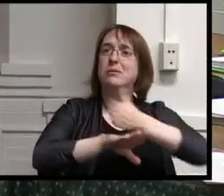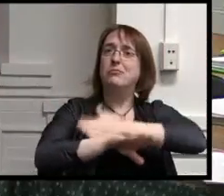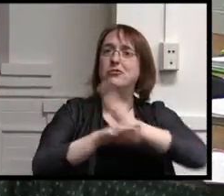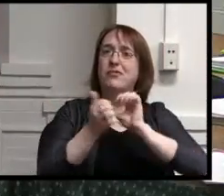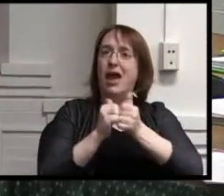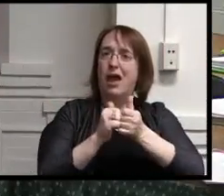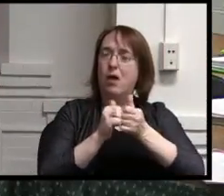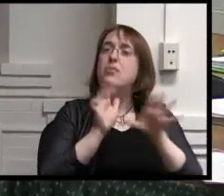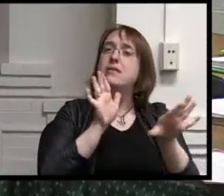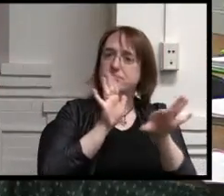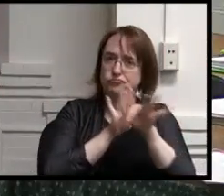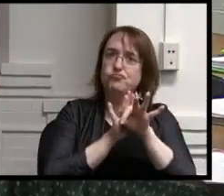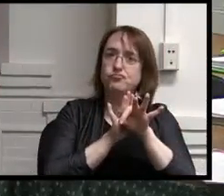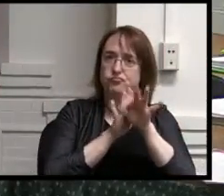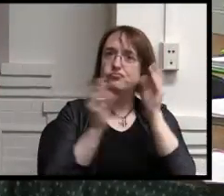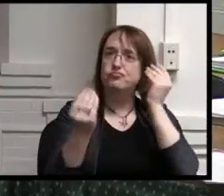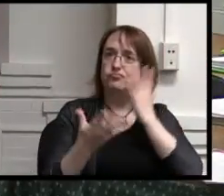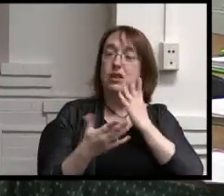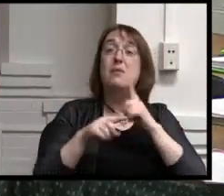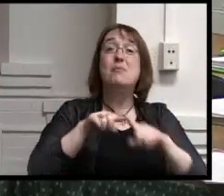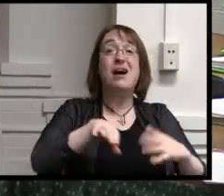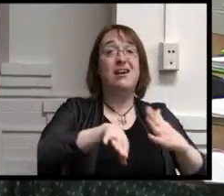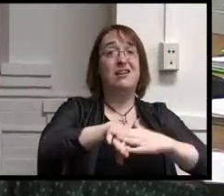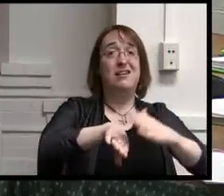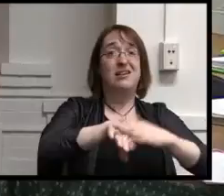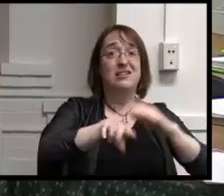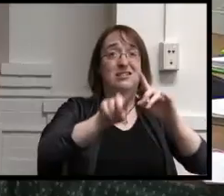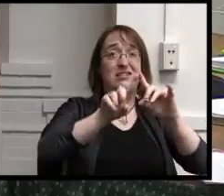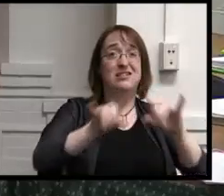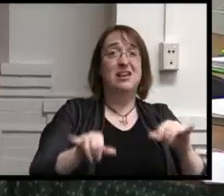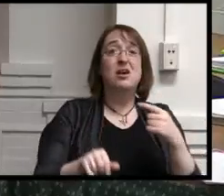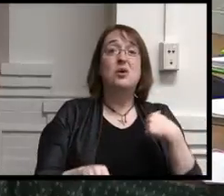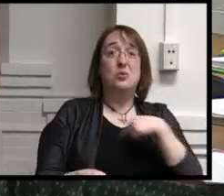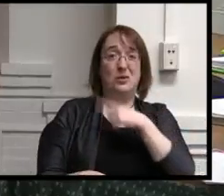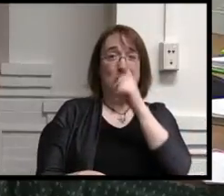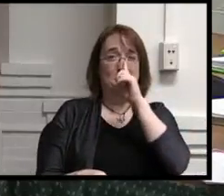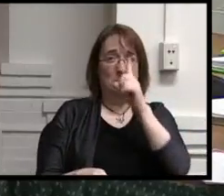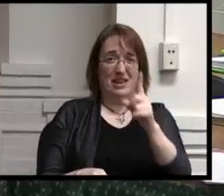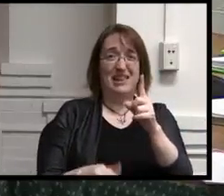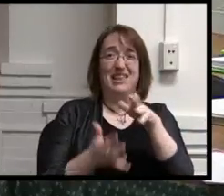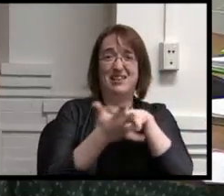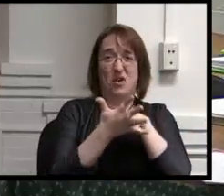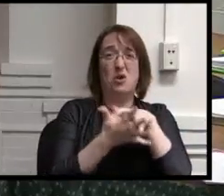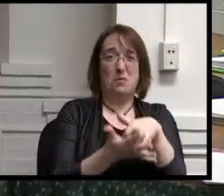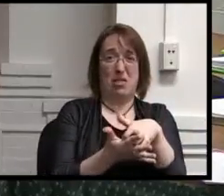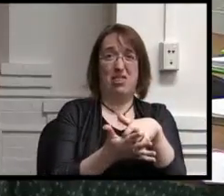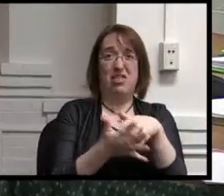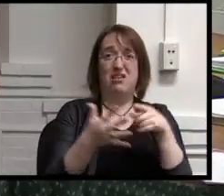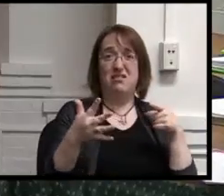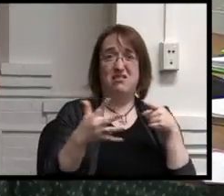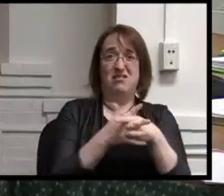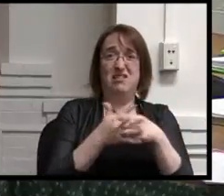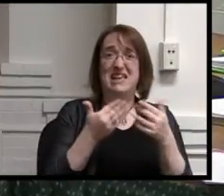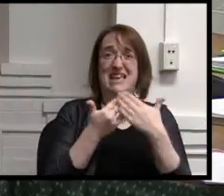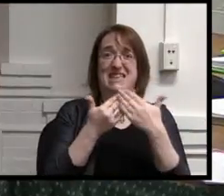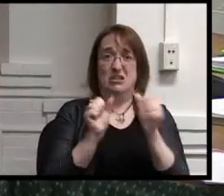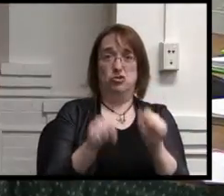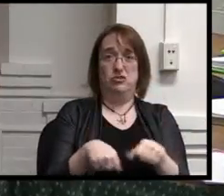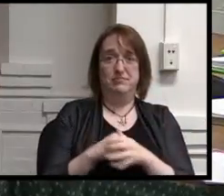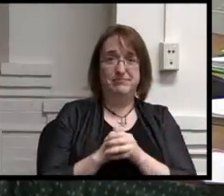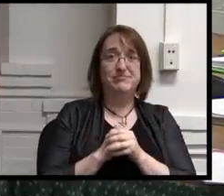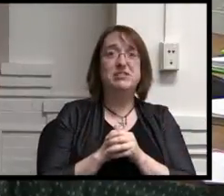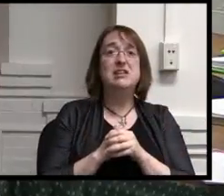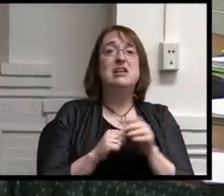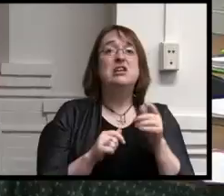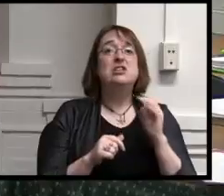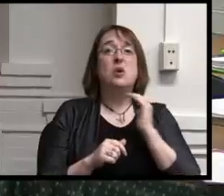operations, but alerted us to the fact that we actually were really vulnerable at the time. We had inadequate firewalls and other aspects of